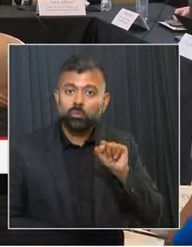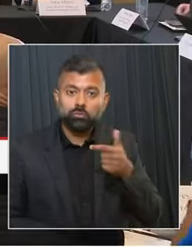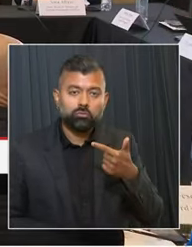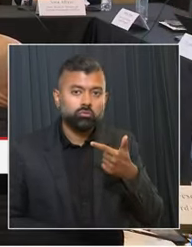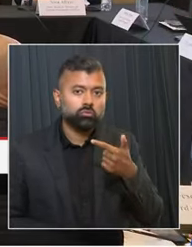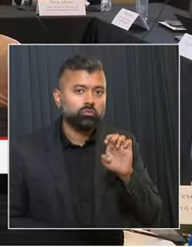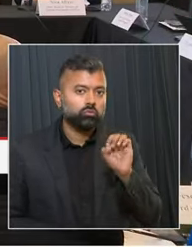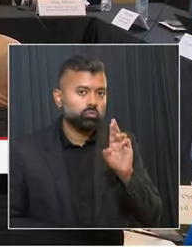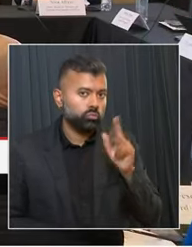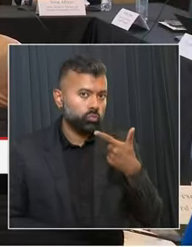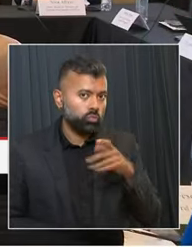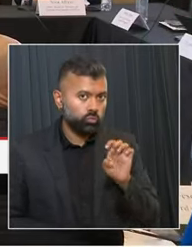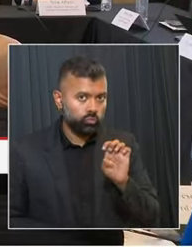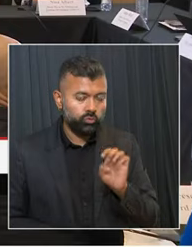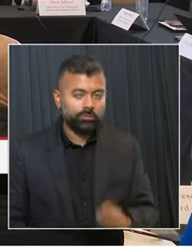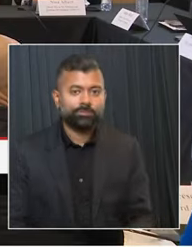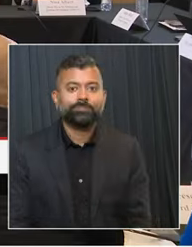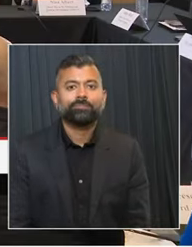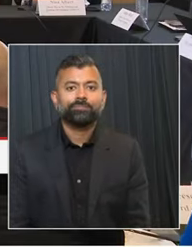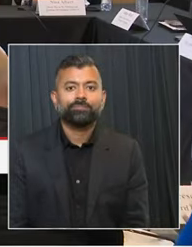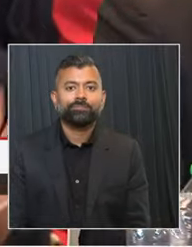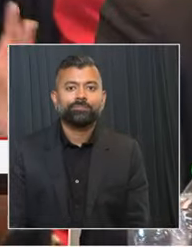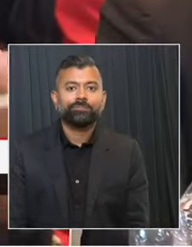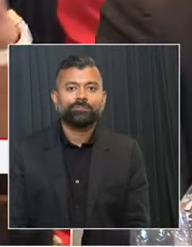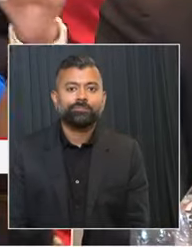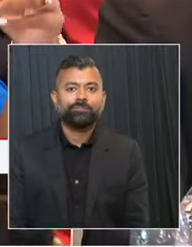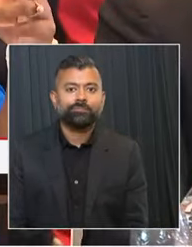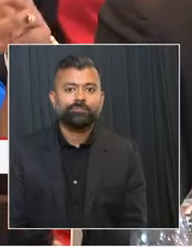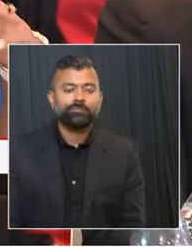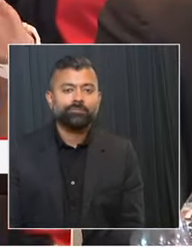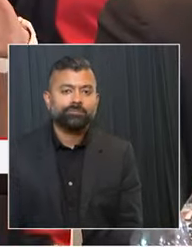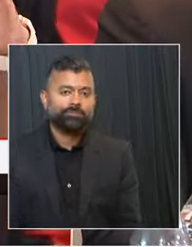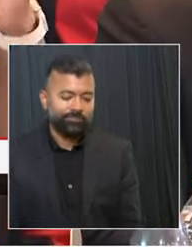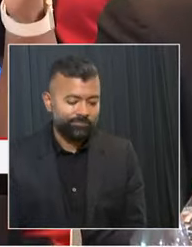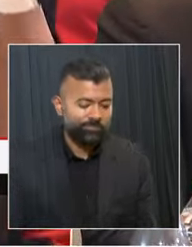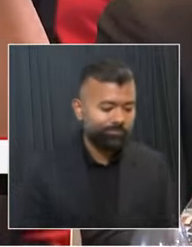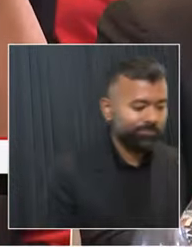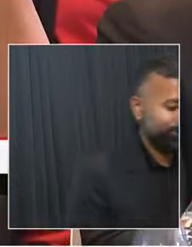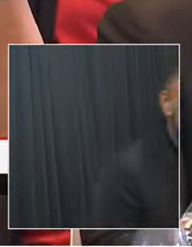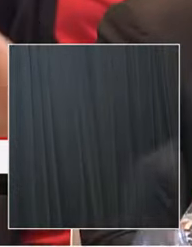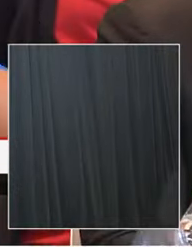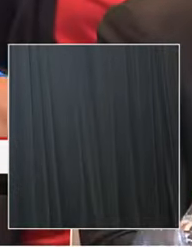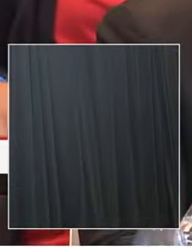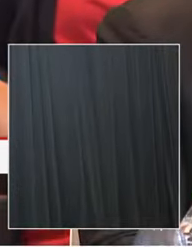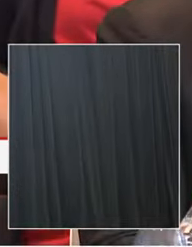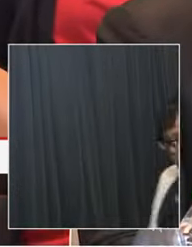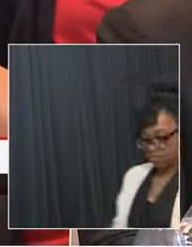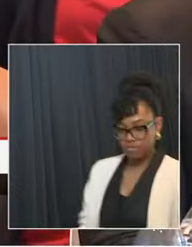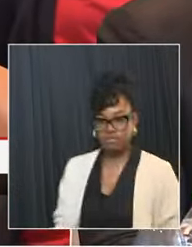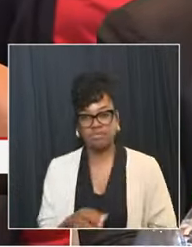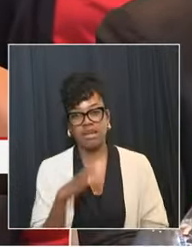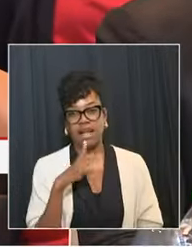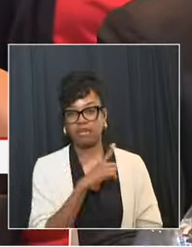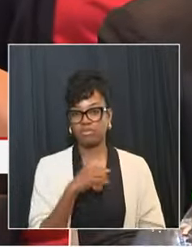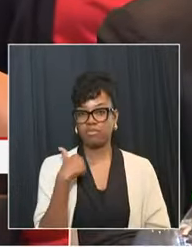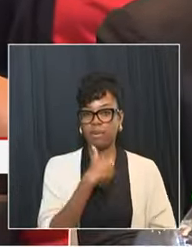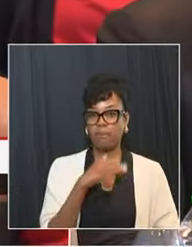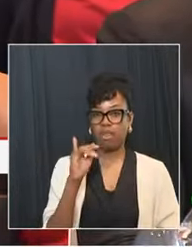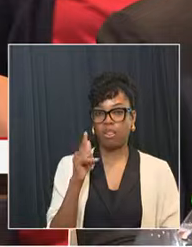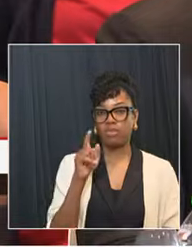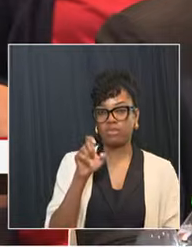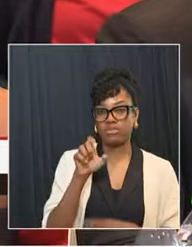again. I want to ask in 3 different categories. So I'm going to start with some citywide questions and then go to my facilities committee chair hat, and